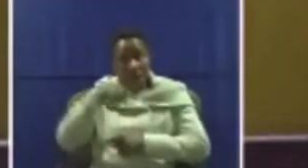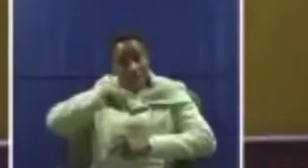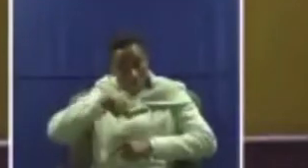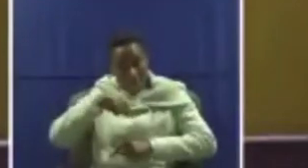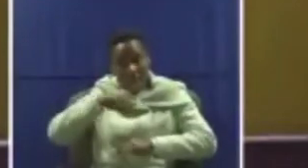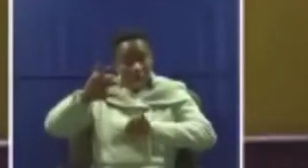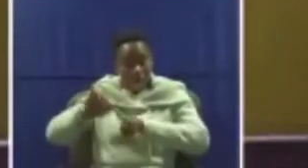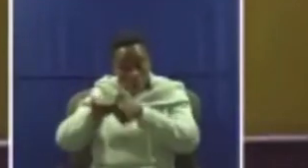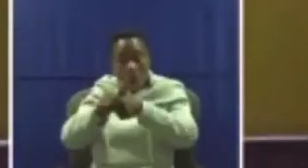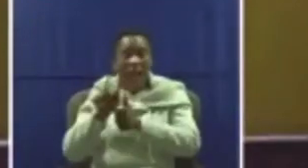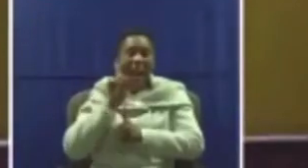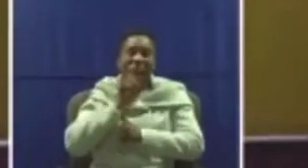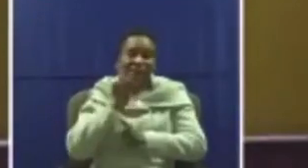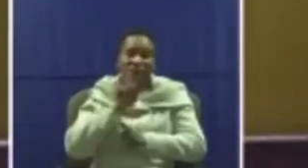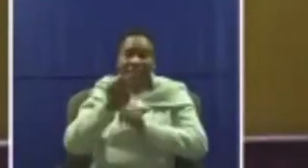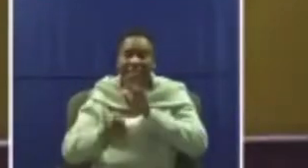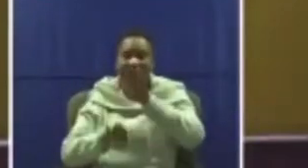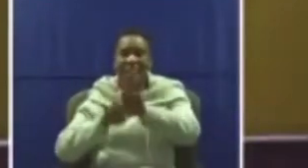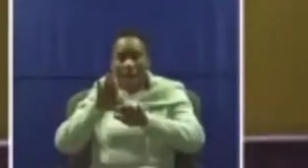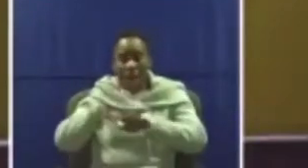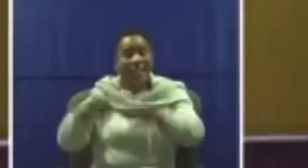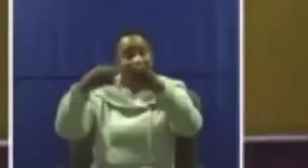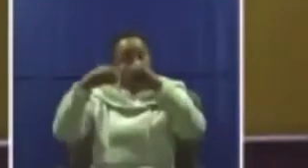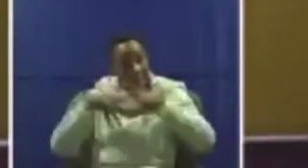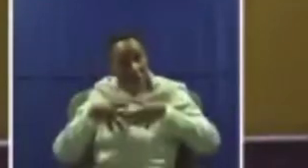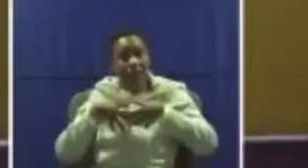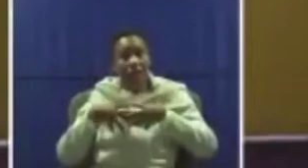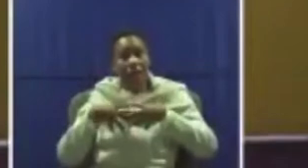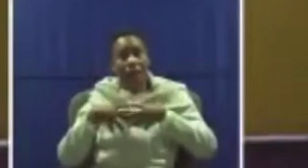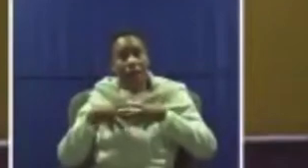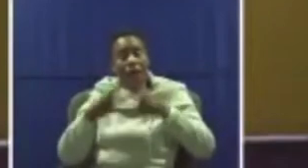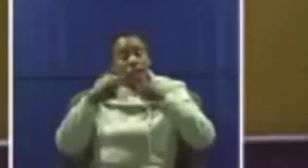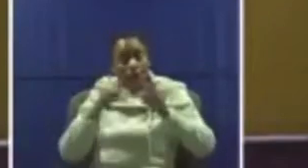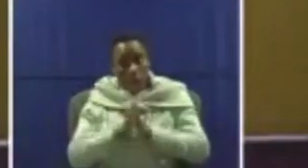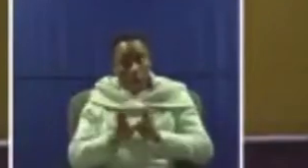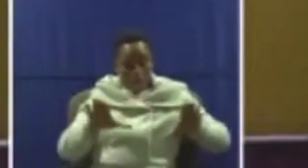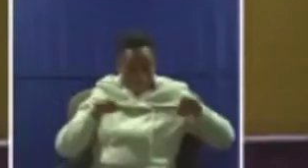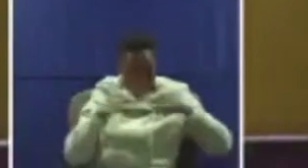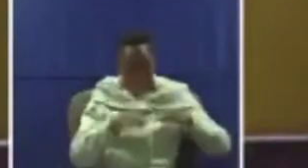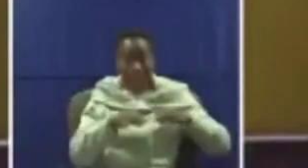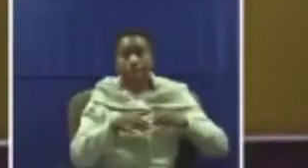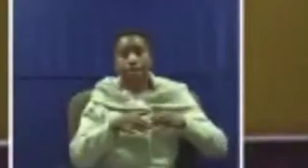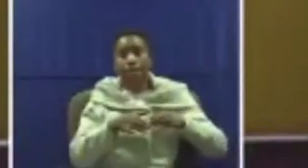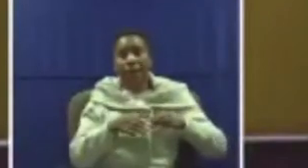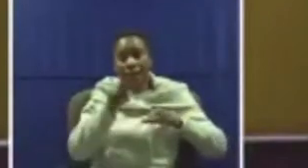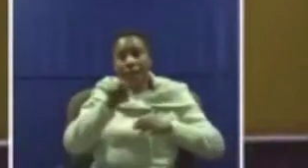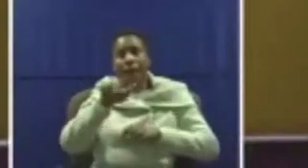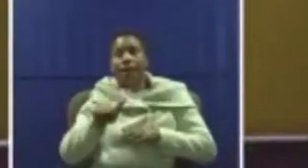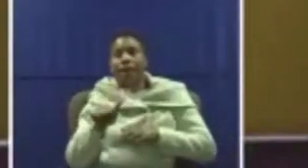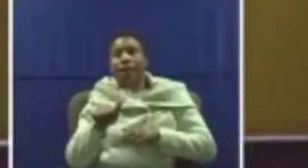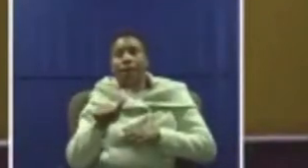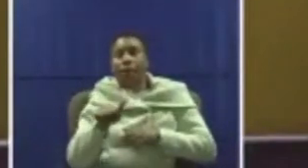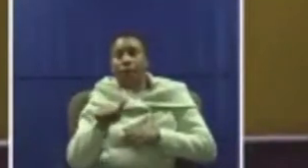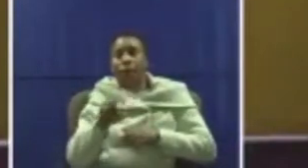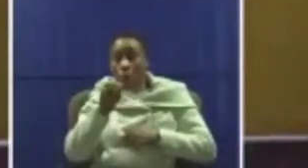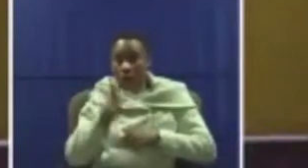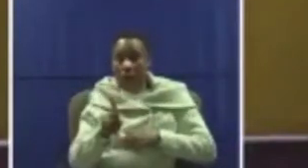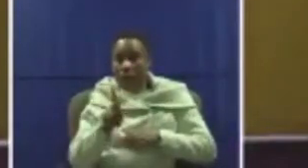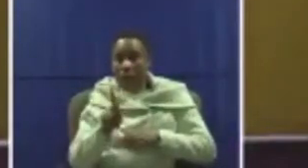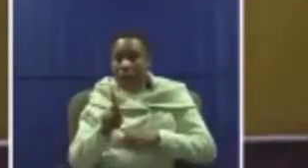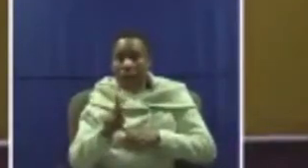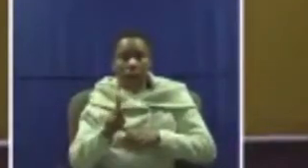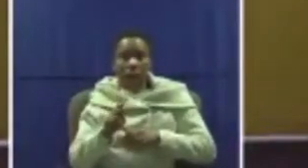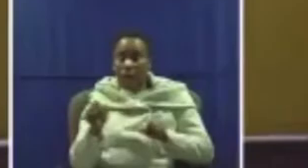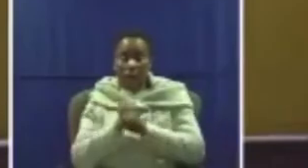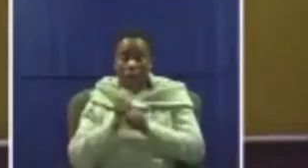followed every step given to me by the clerks of the National Assembly. Okay? She doesn't want me to